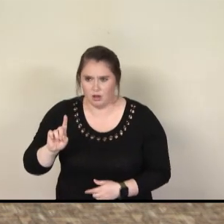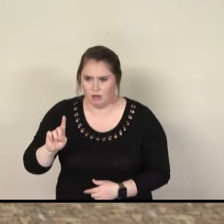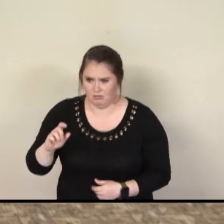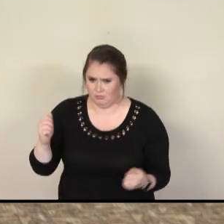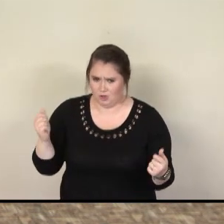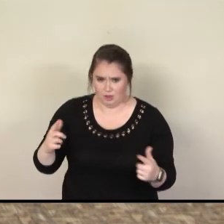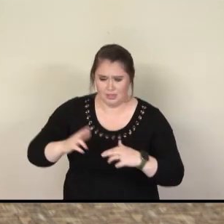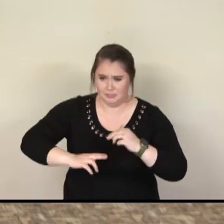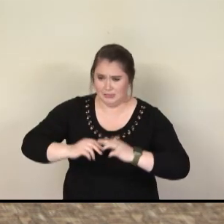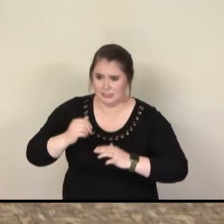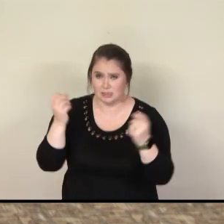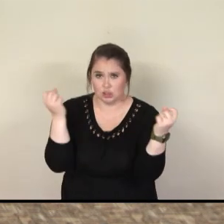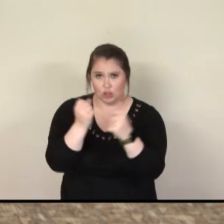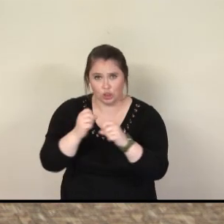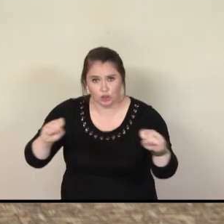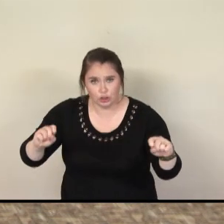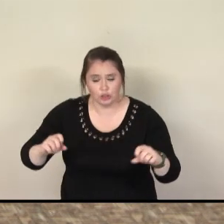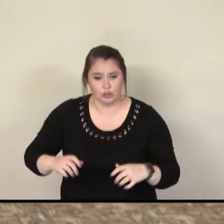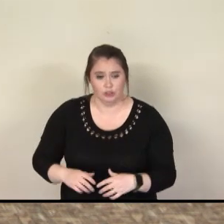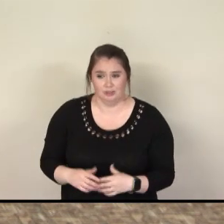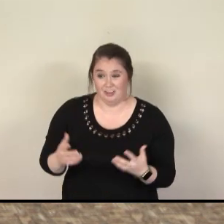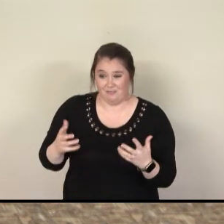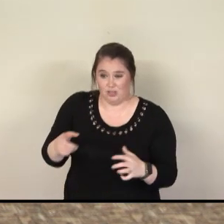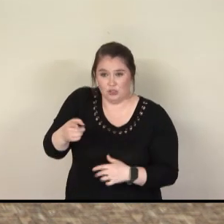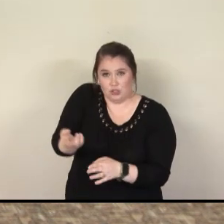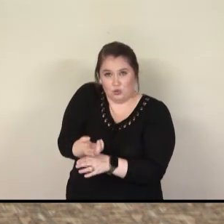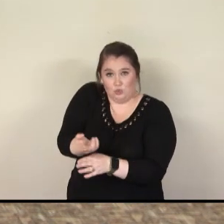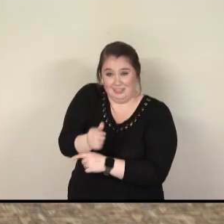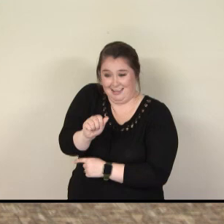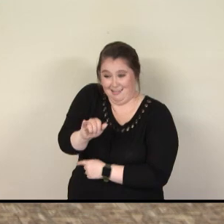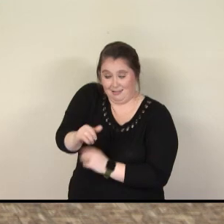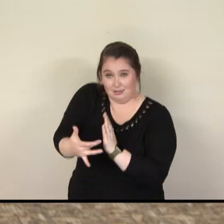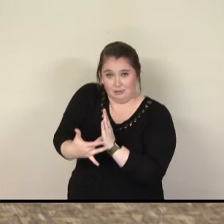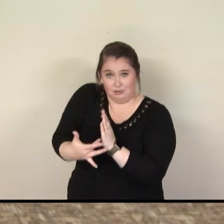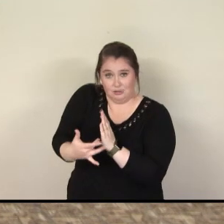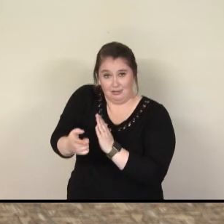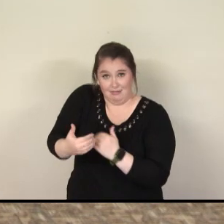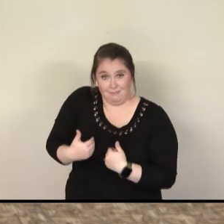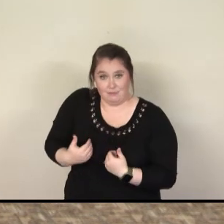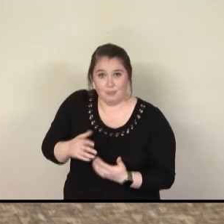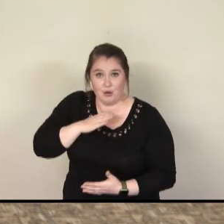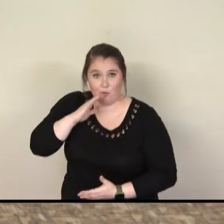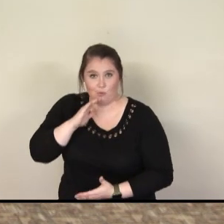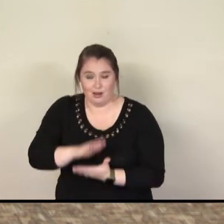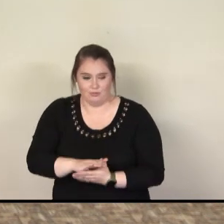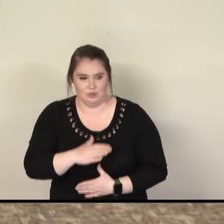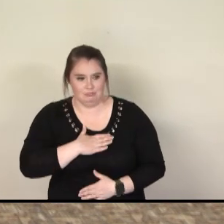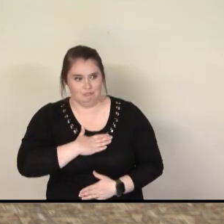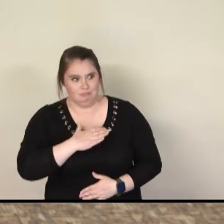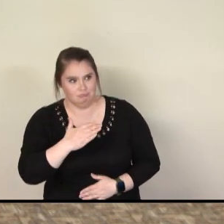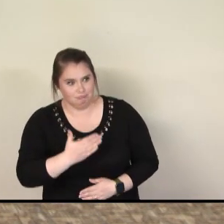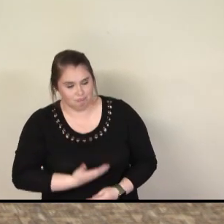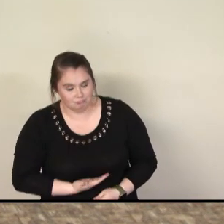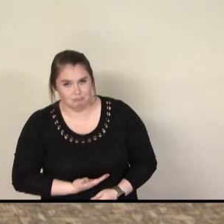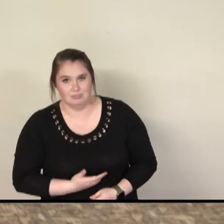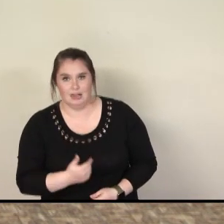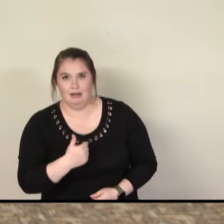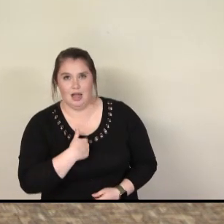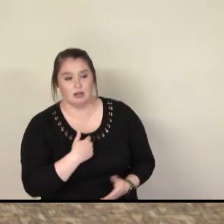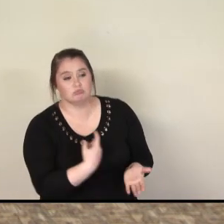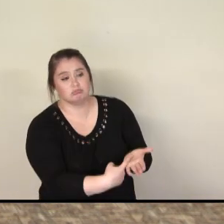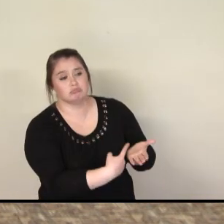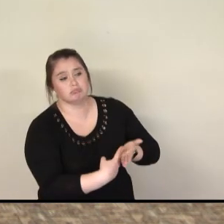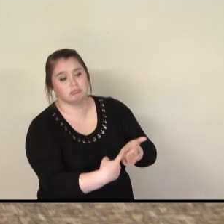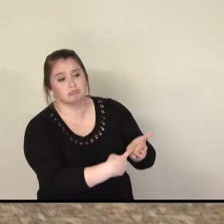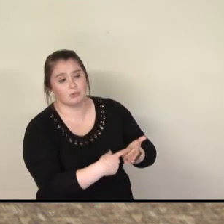building we went into used that Evolve AI technology. And my wife got a little upset, but I took some time to speak with some of the security guards,